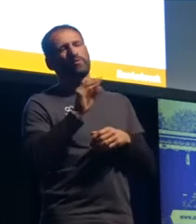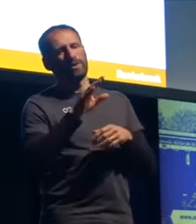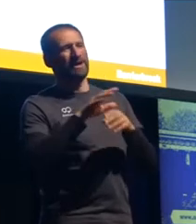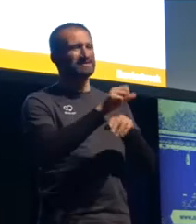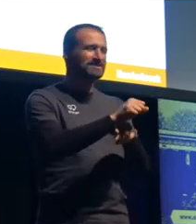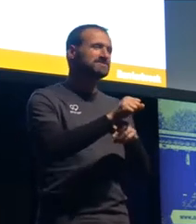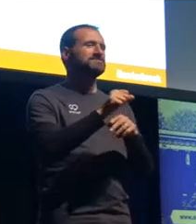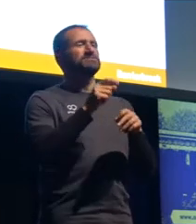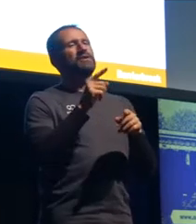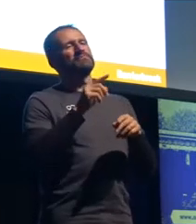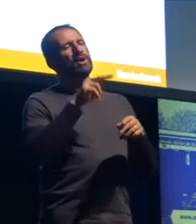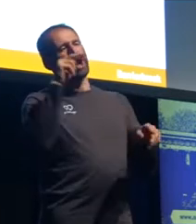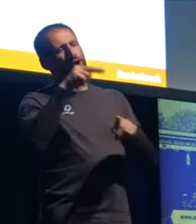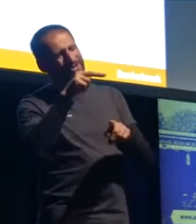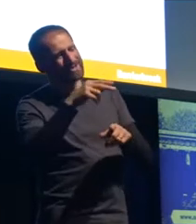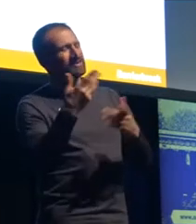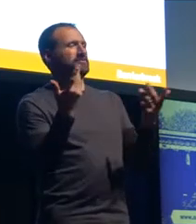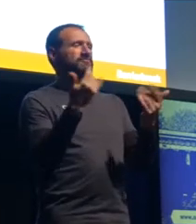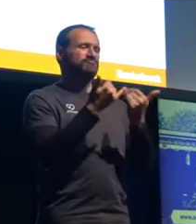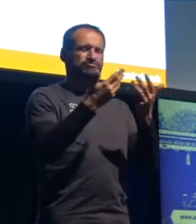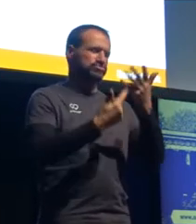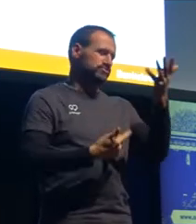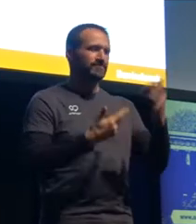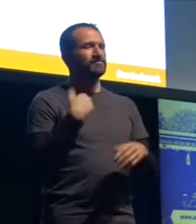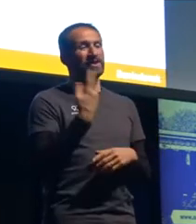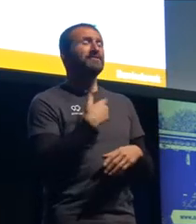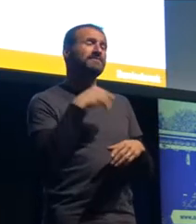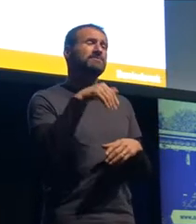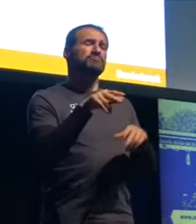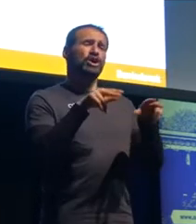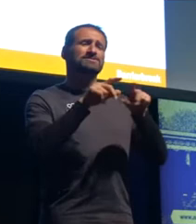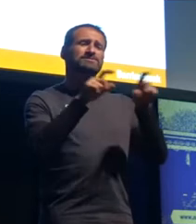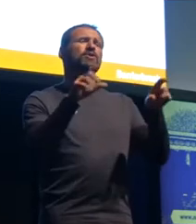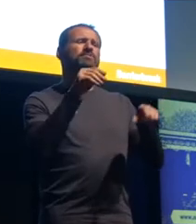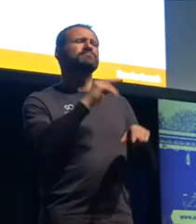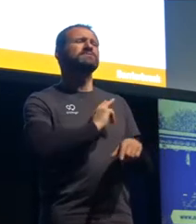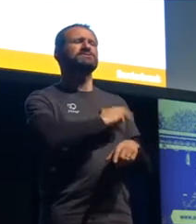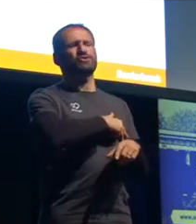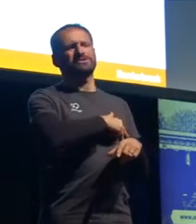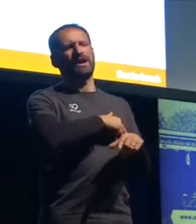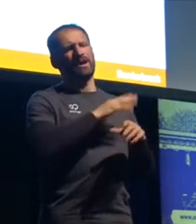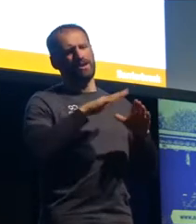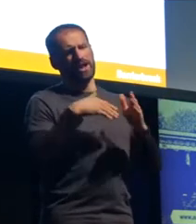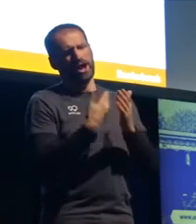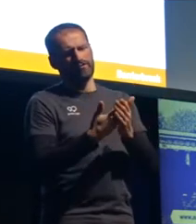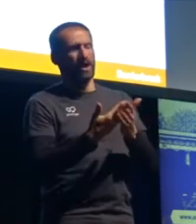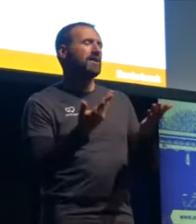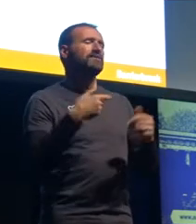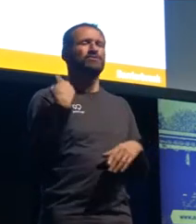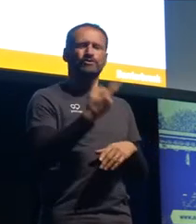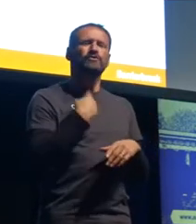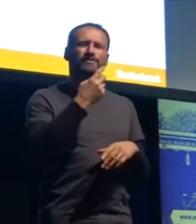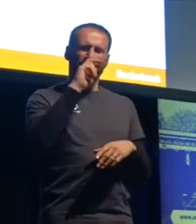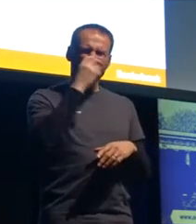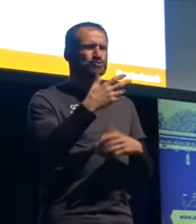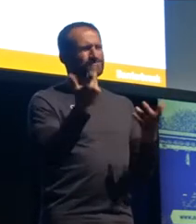But it's an organization with a social mission, and one of the things that we do is to make sure that we provide a lot of opportunity to